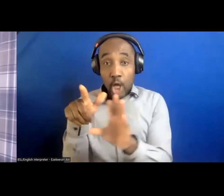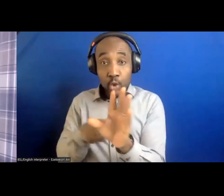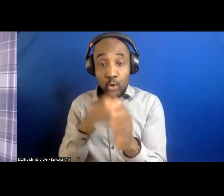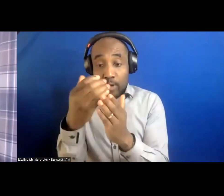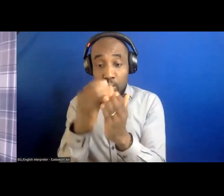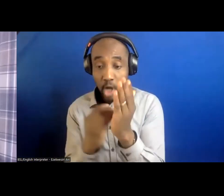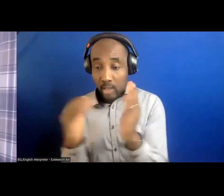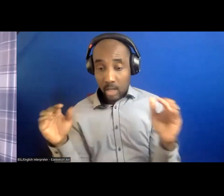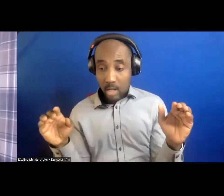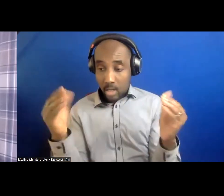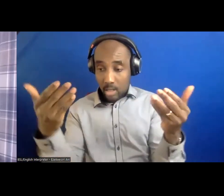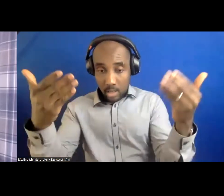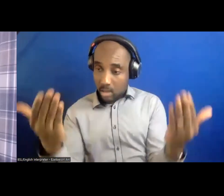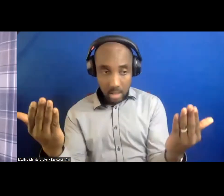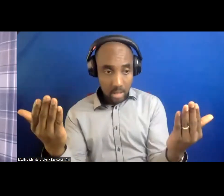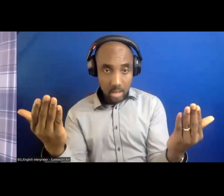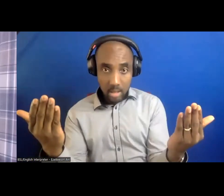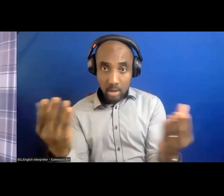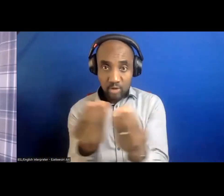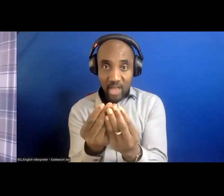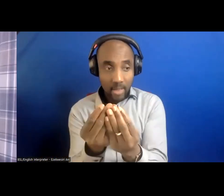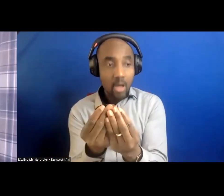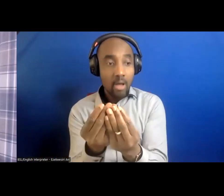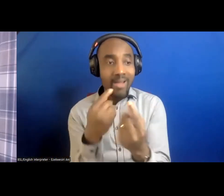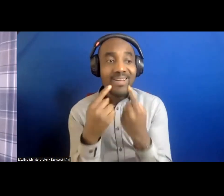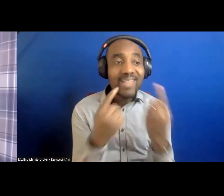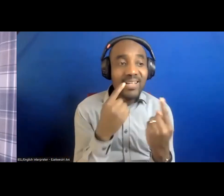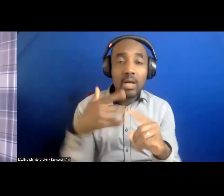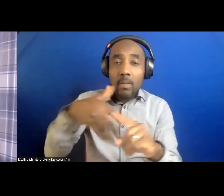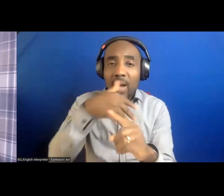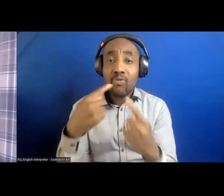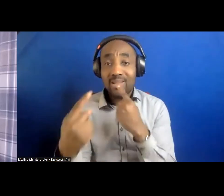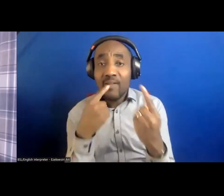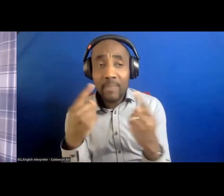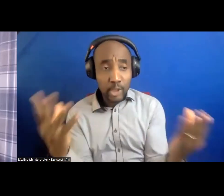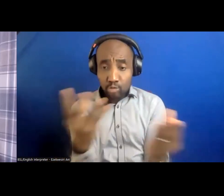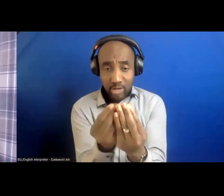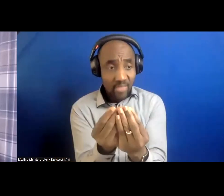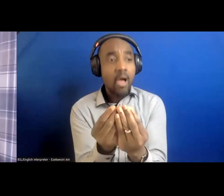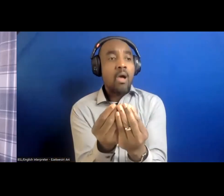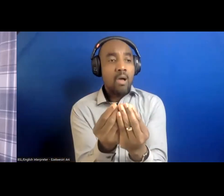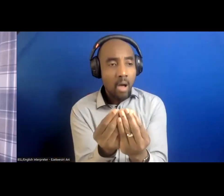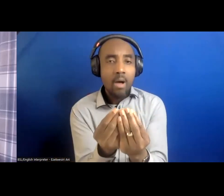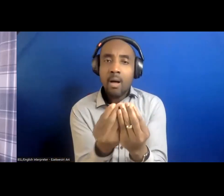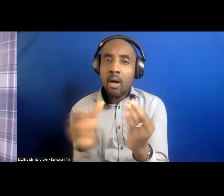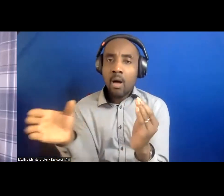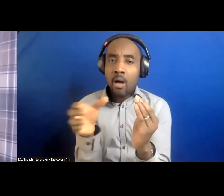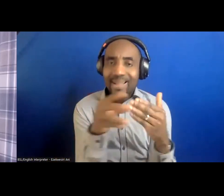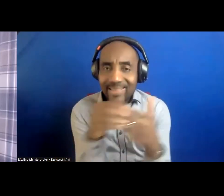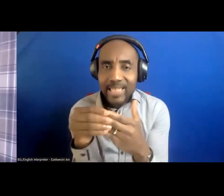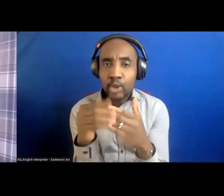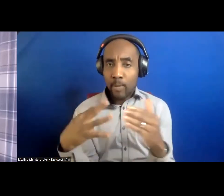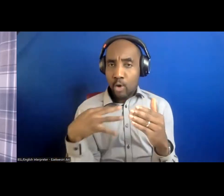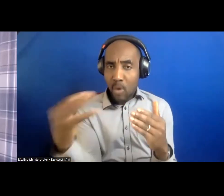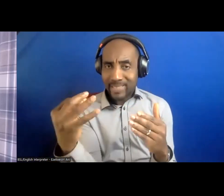ensure that data and insight and background and information would add to that leadership, that representation that we